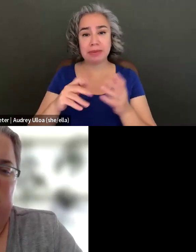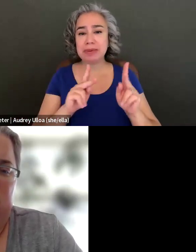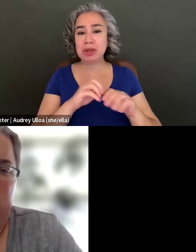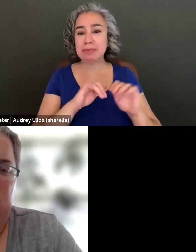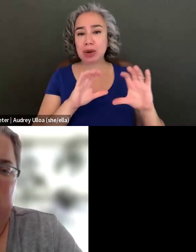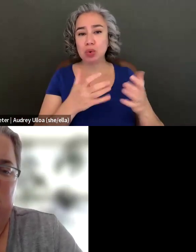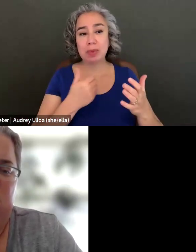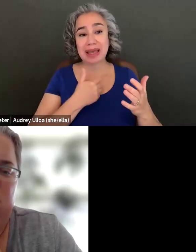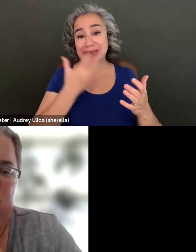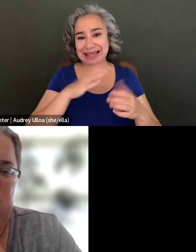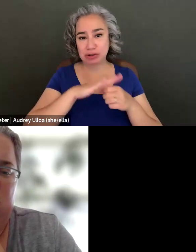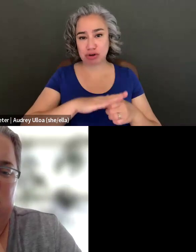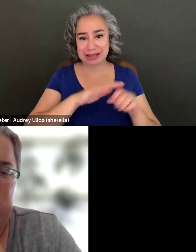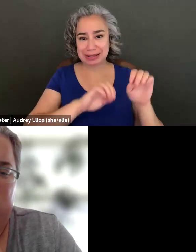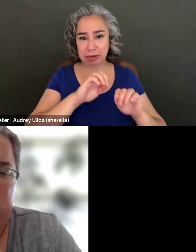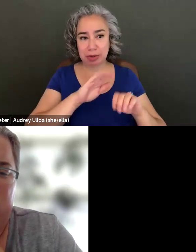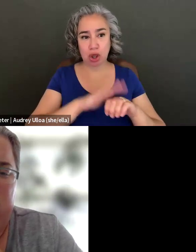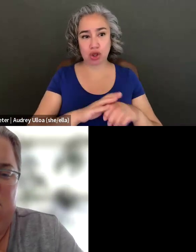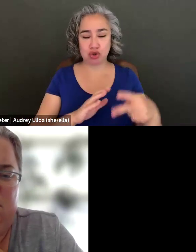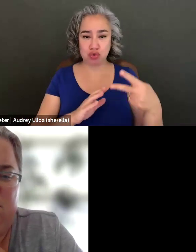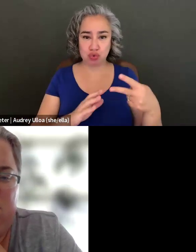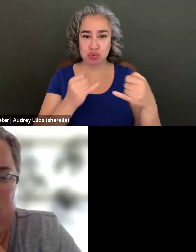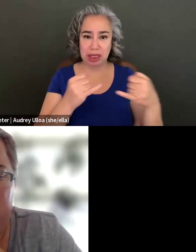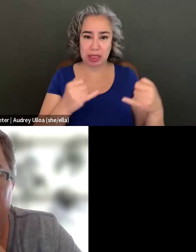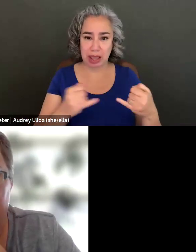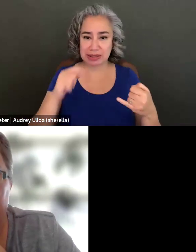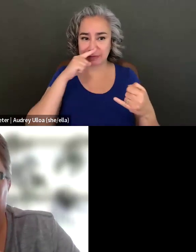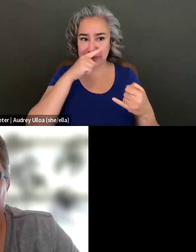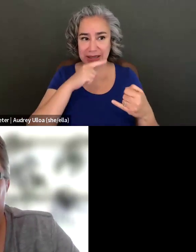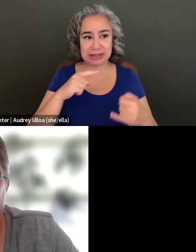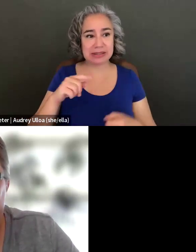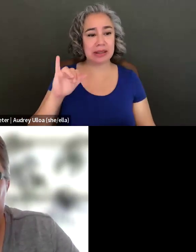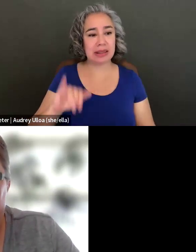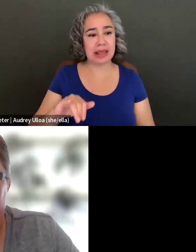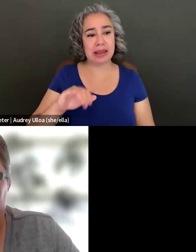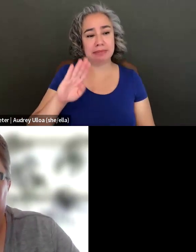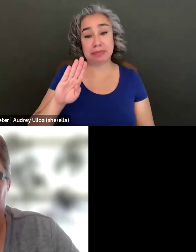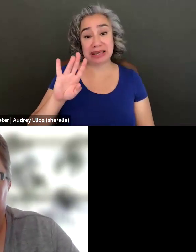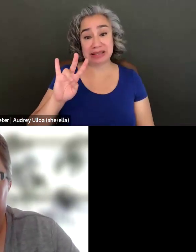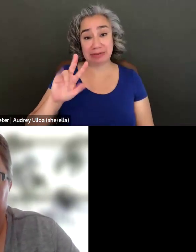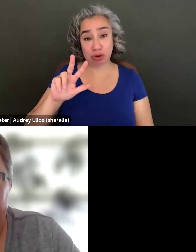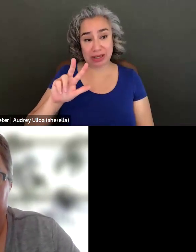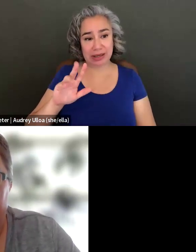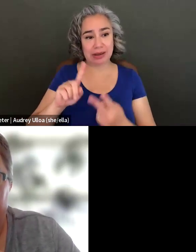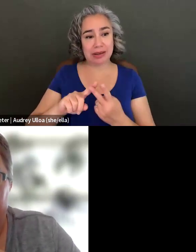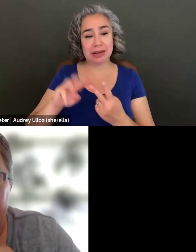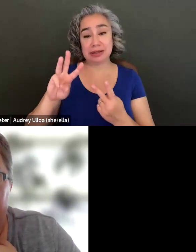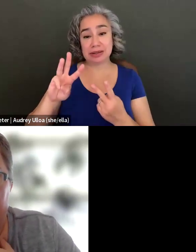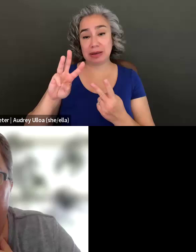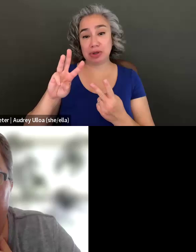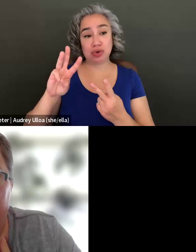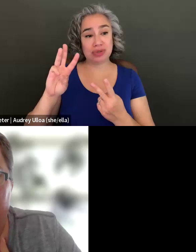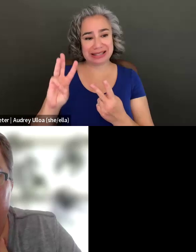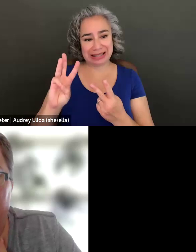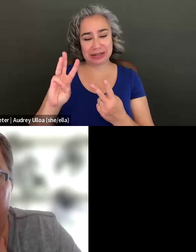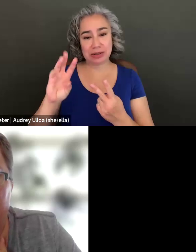a heat stress experiment on two lines of maize, B73 and W605S. These are of interest